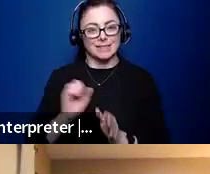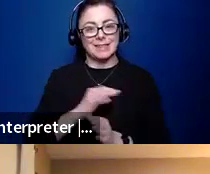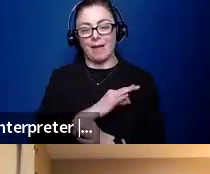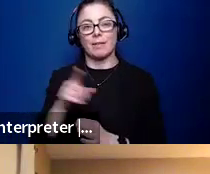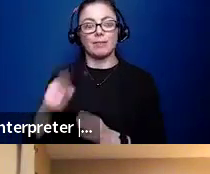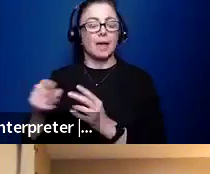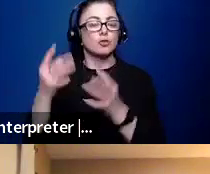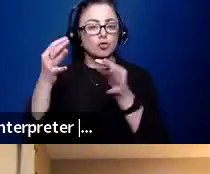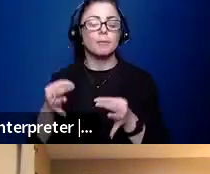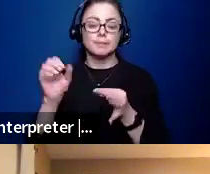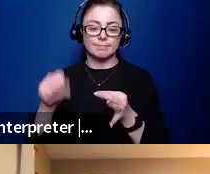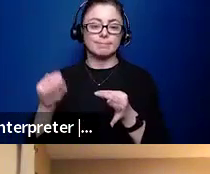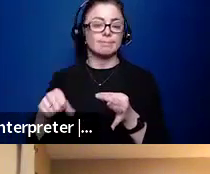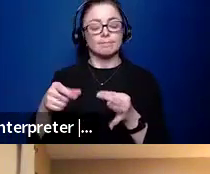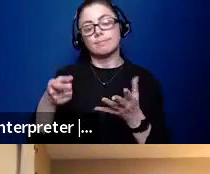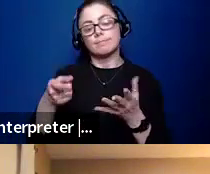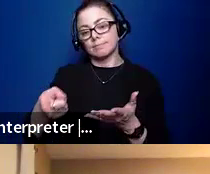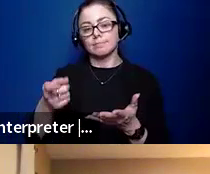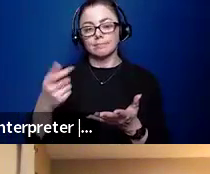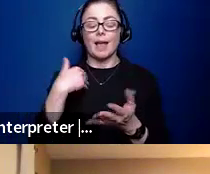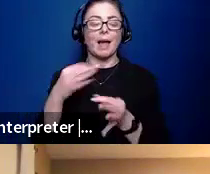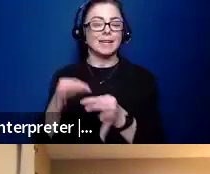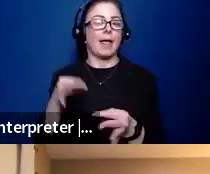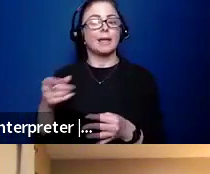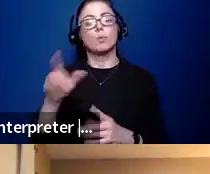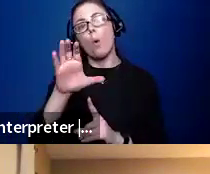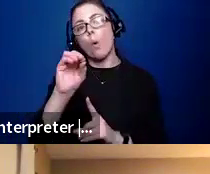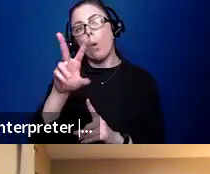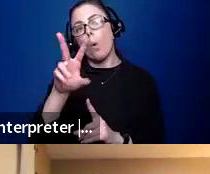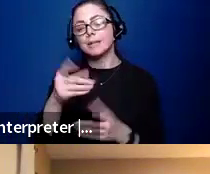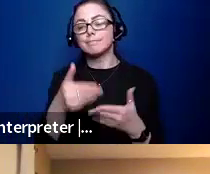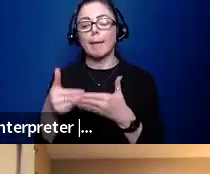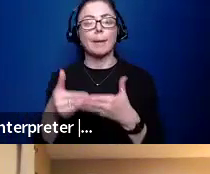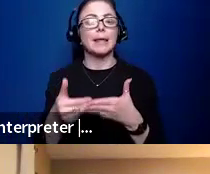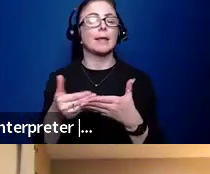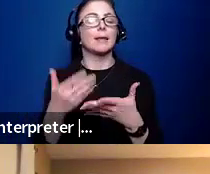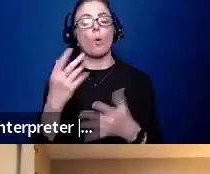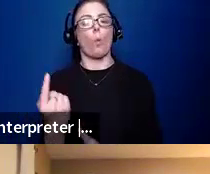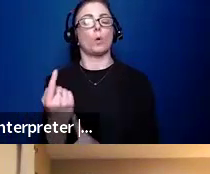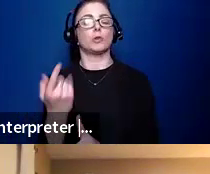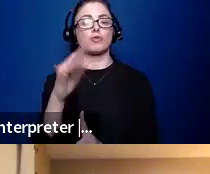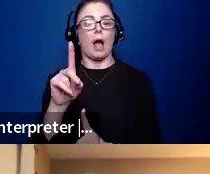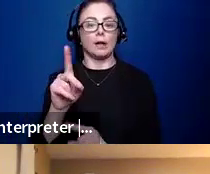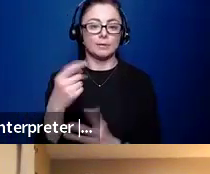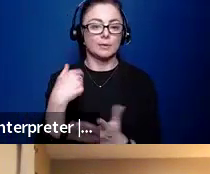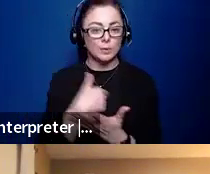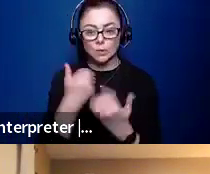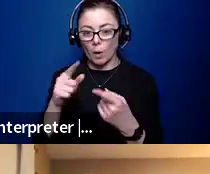delay. So he was a COVID baby, stay at home only child. And we were navigating what we could do. We were doing our best.